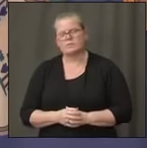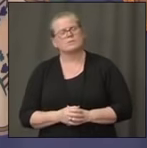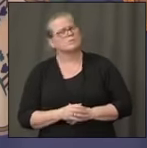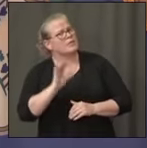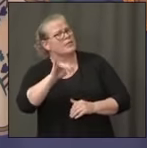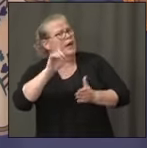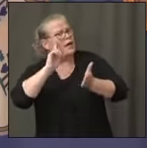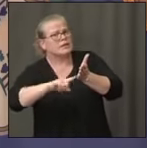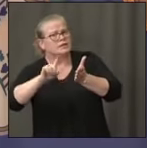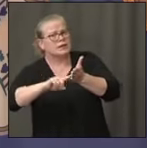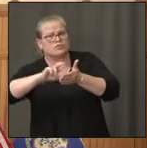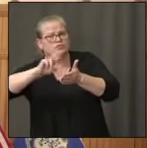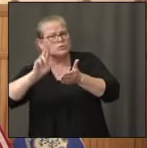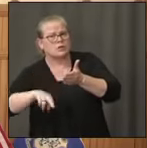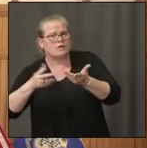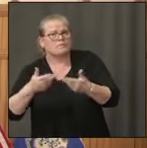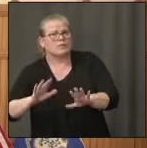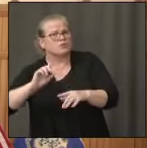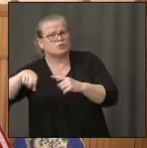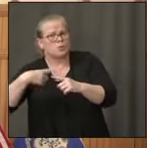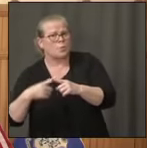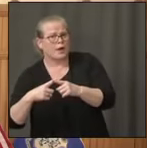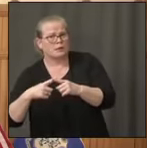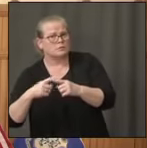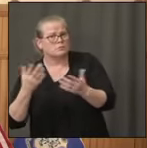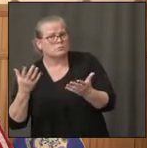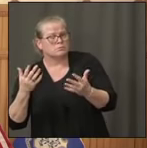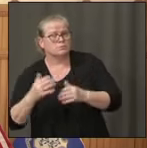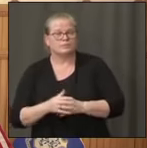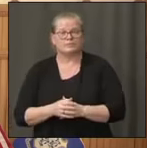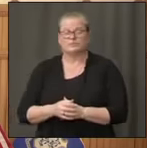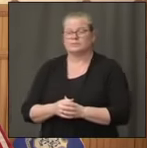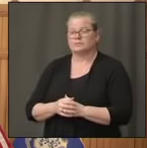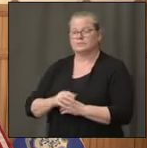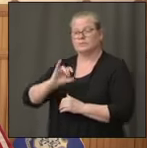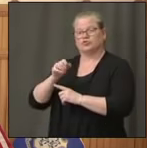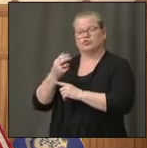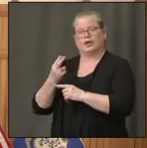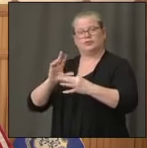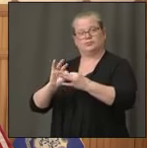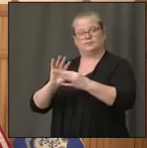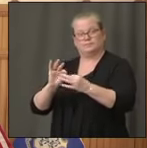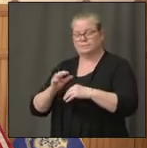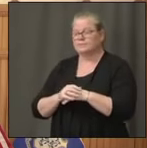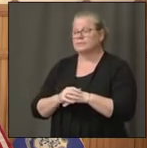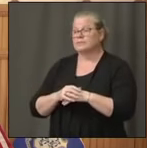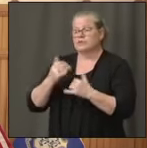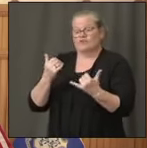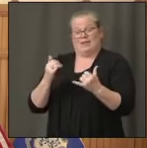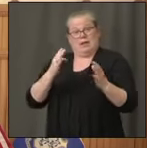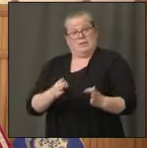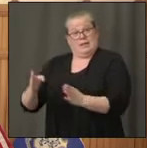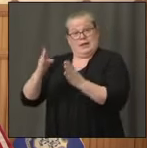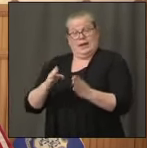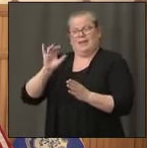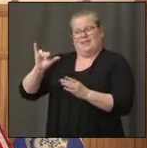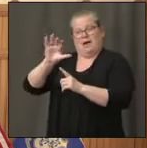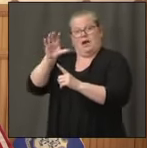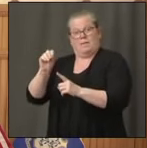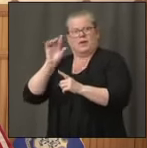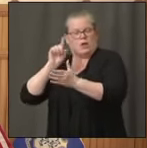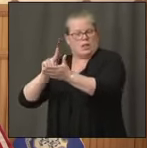How quickly? Do you know that, Jeff? Yeah. The plan is to receive interim recommendations and feedback by